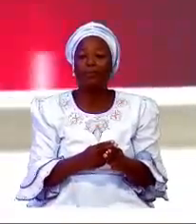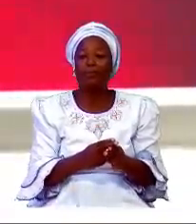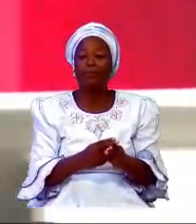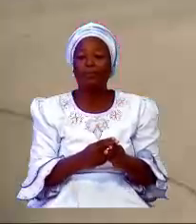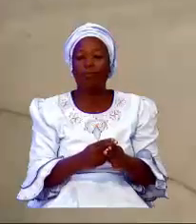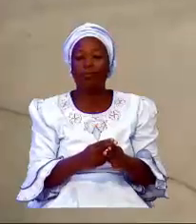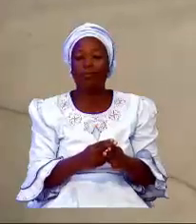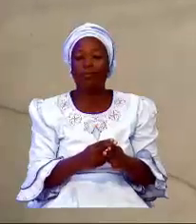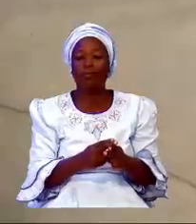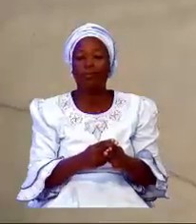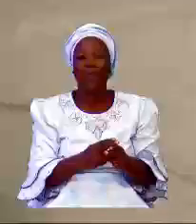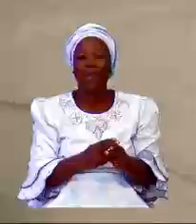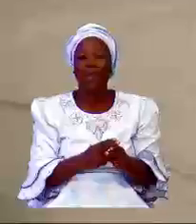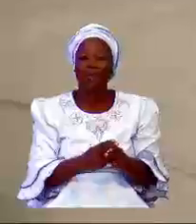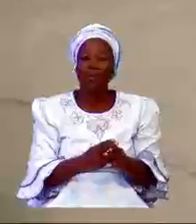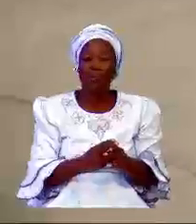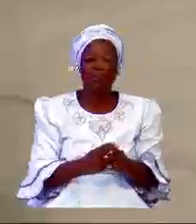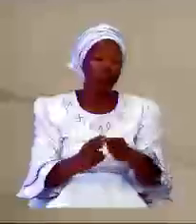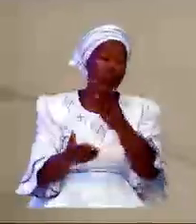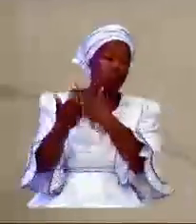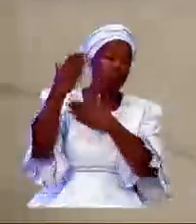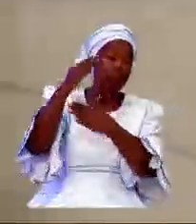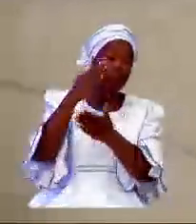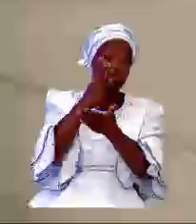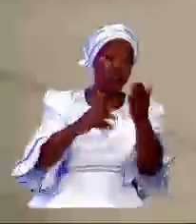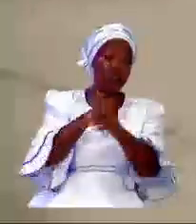cancel it in Jesus' name.